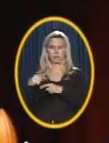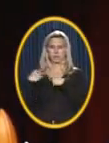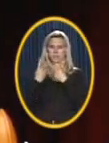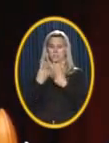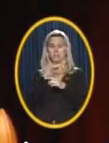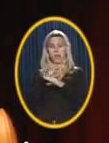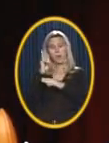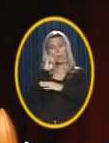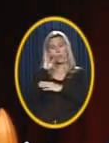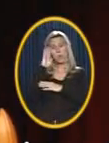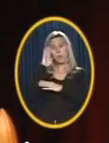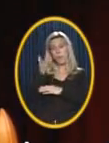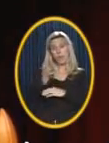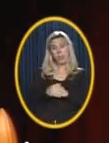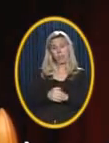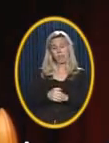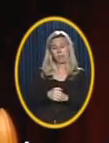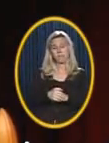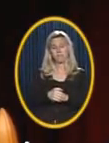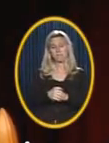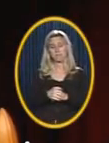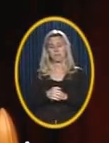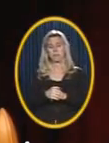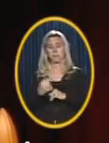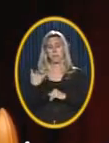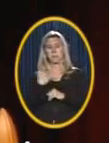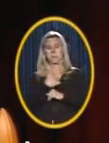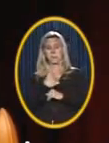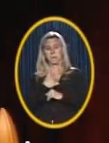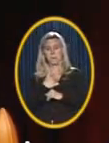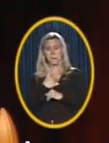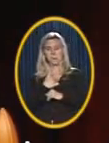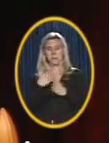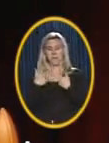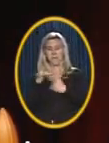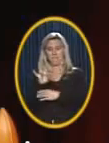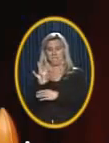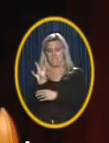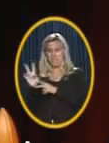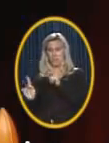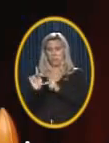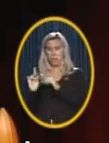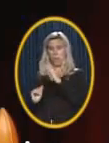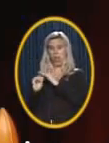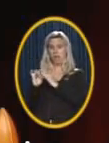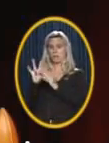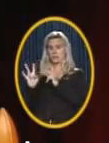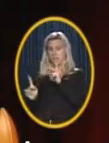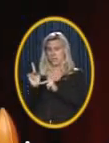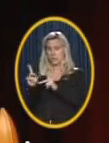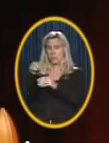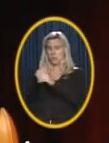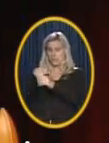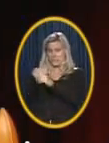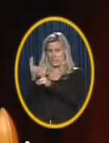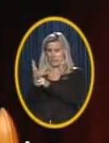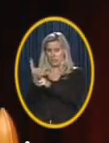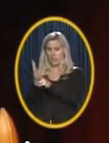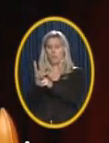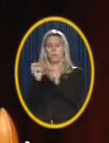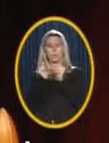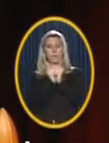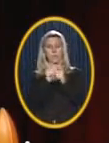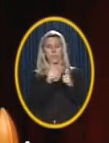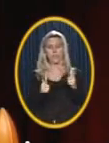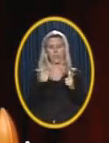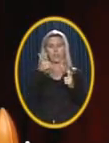will. We married putting up to 7 people in the vehicle, along with the largest